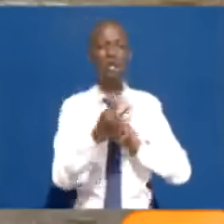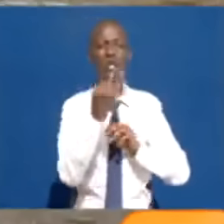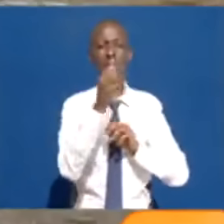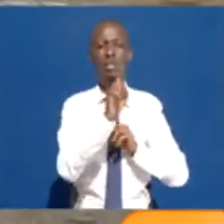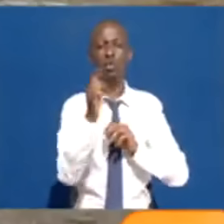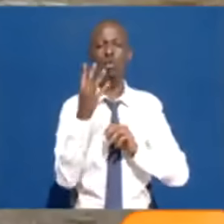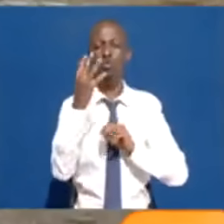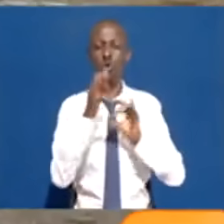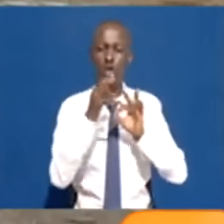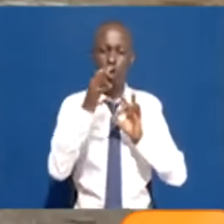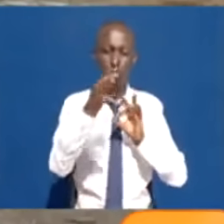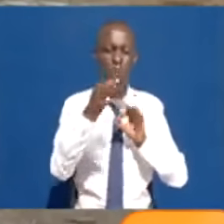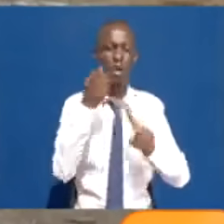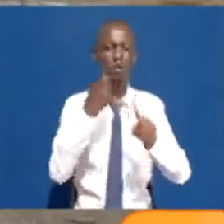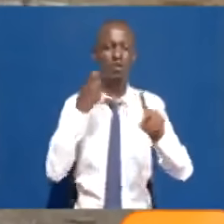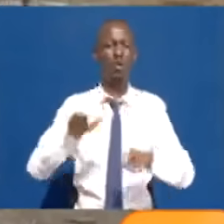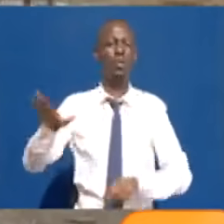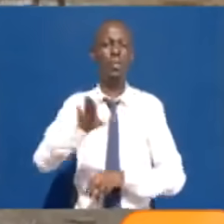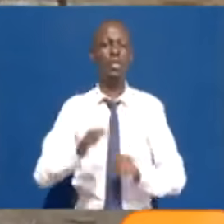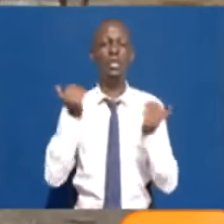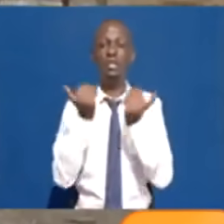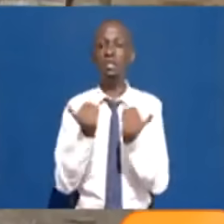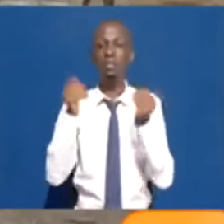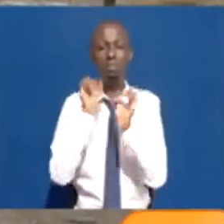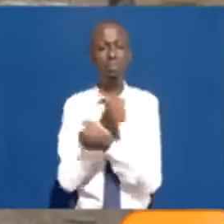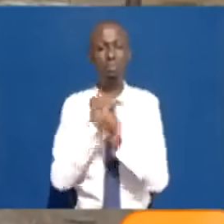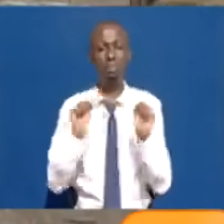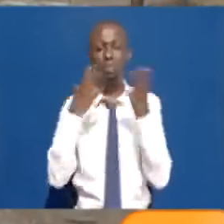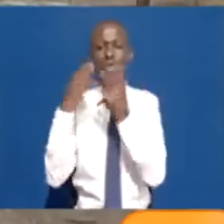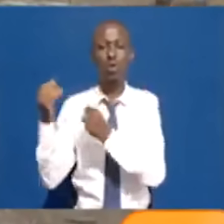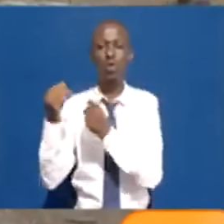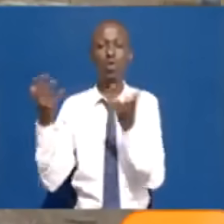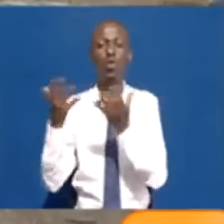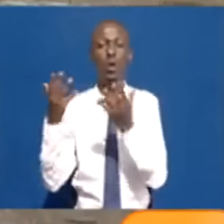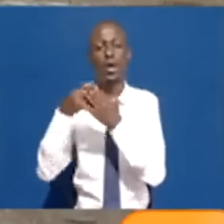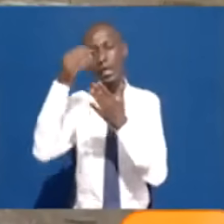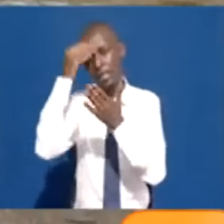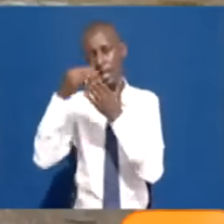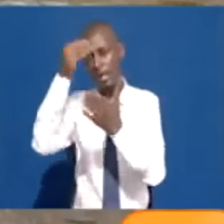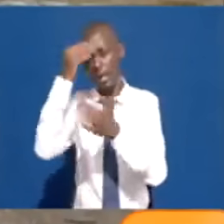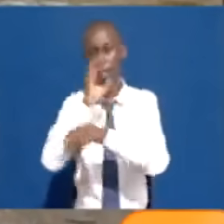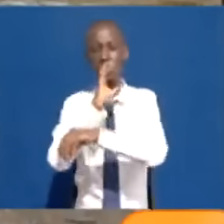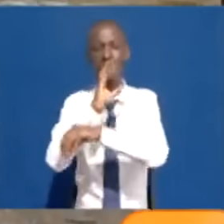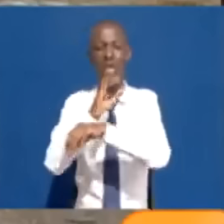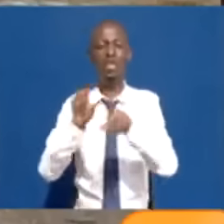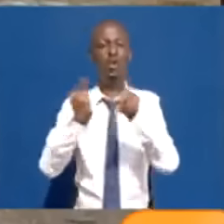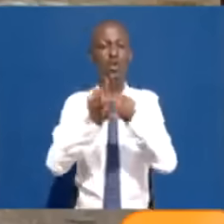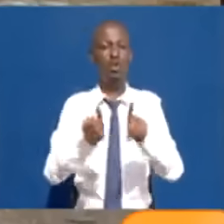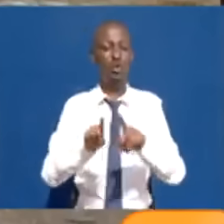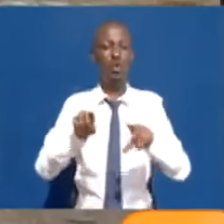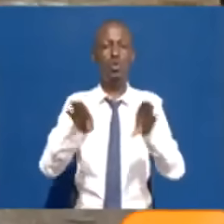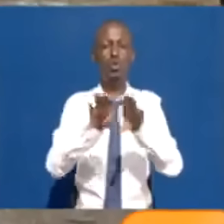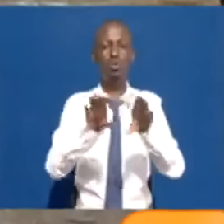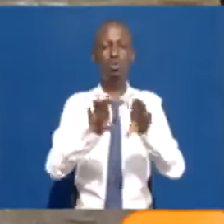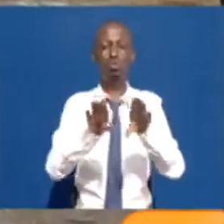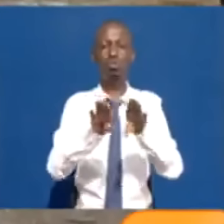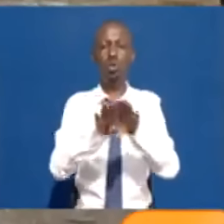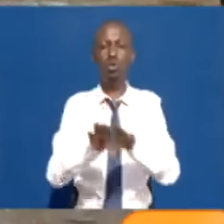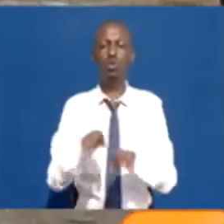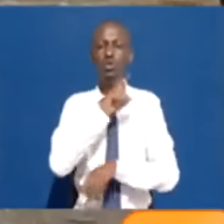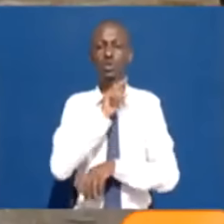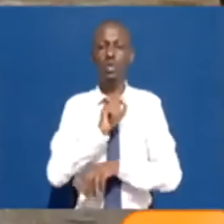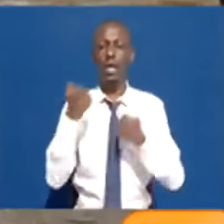here. Kids are not able to go to, you know, tuition areas and those places. Churches have been closed. We have about 6 churches and